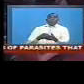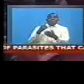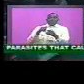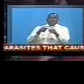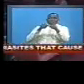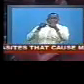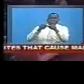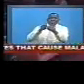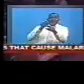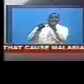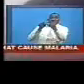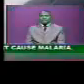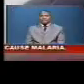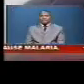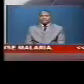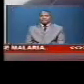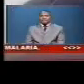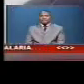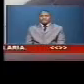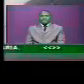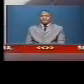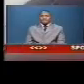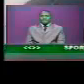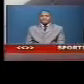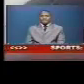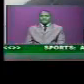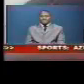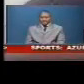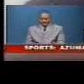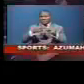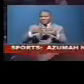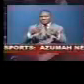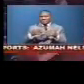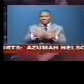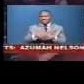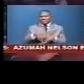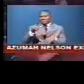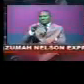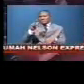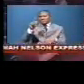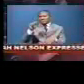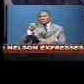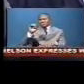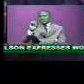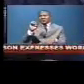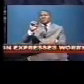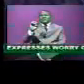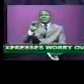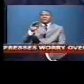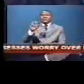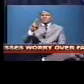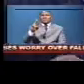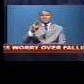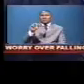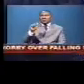Before continuing with the cross-examination of Dr. Bawumia, counsel for the second respondent, the EC, Mr. James Quarshie